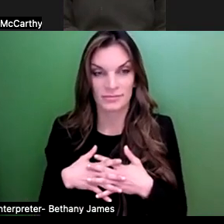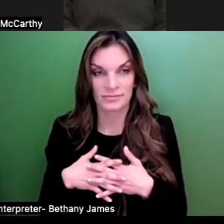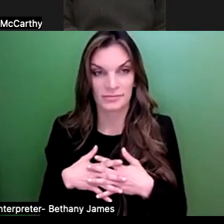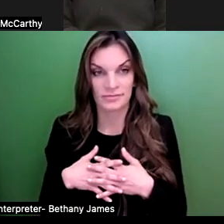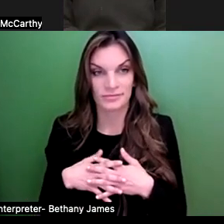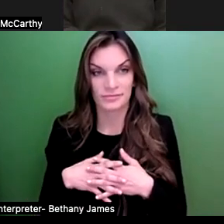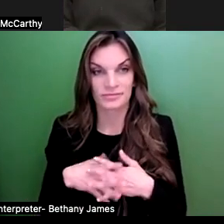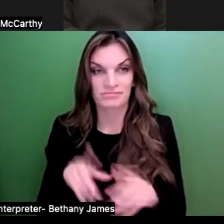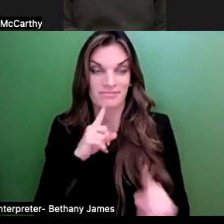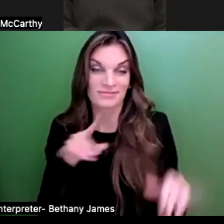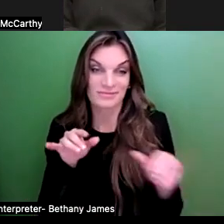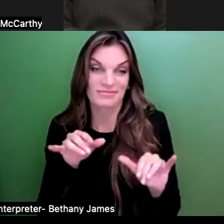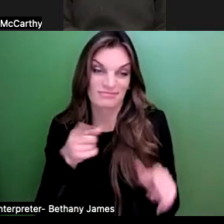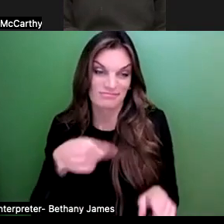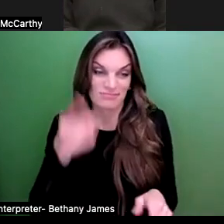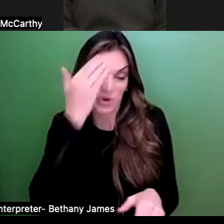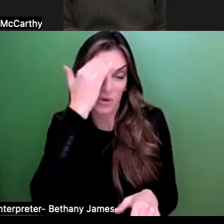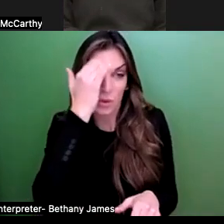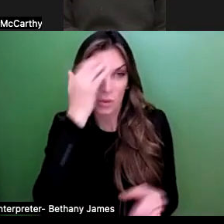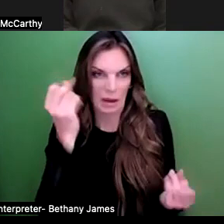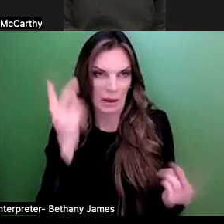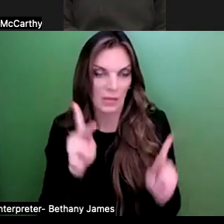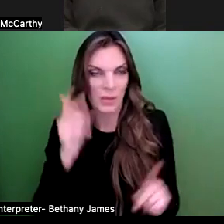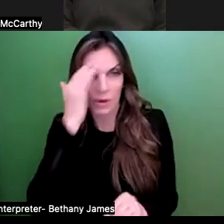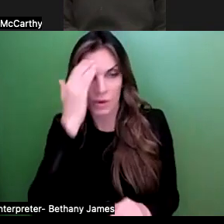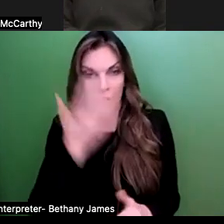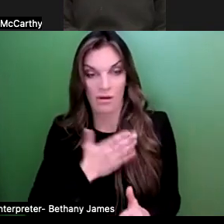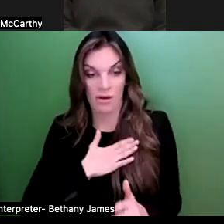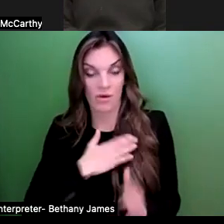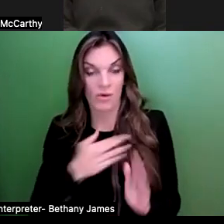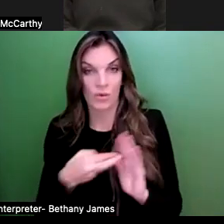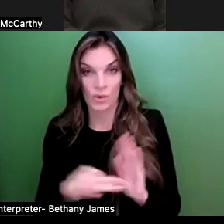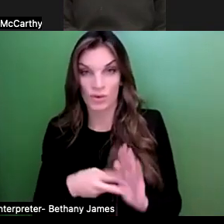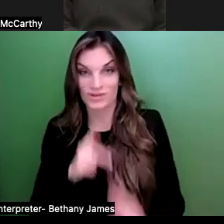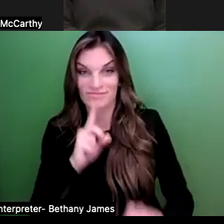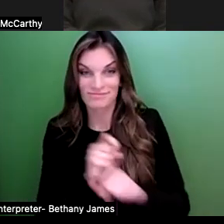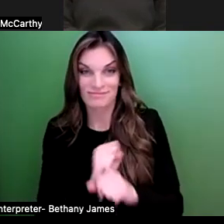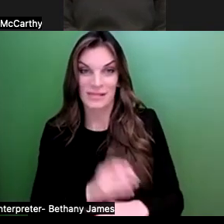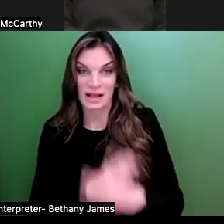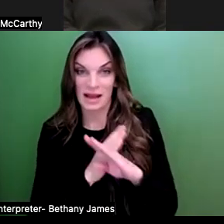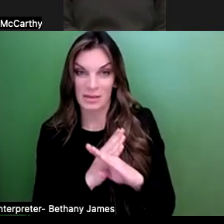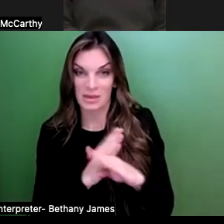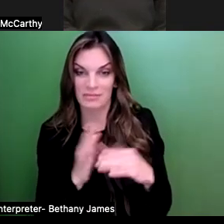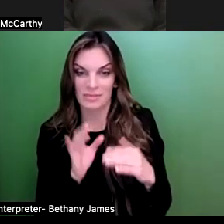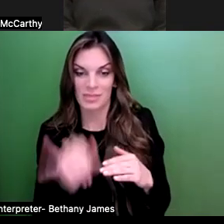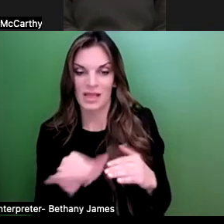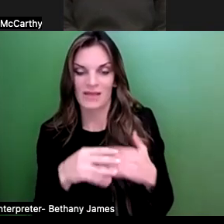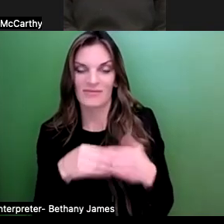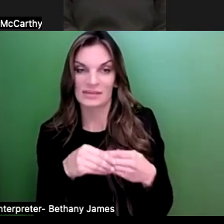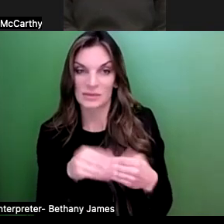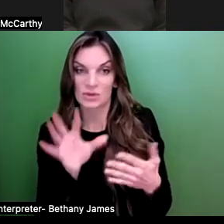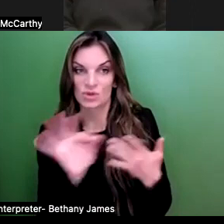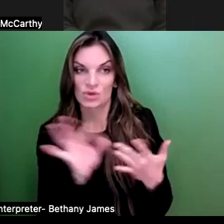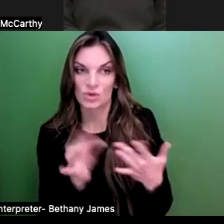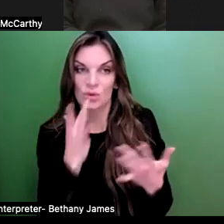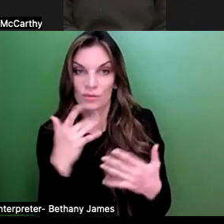common knowledge that our rules actually inhibit flexibility and choice.